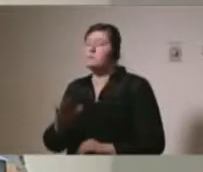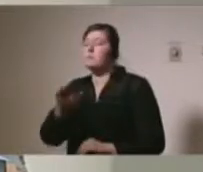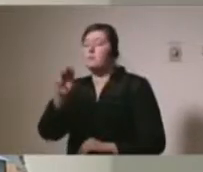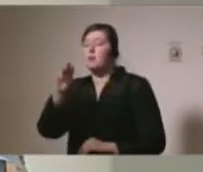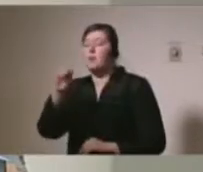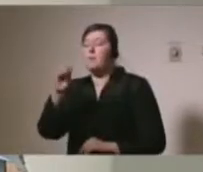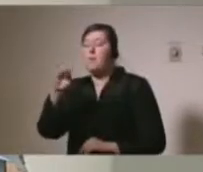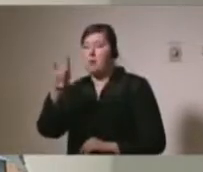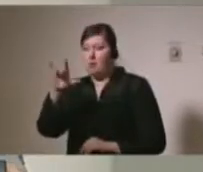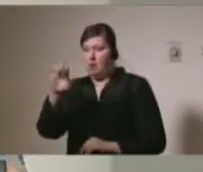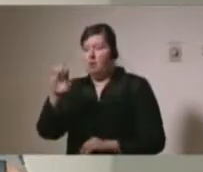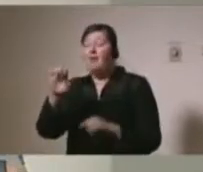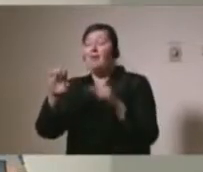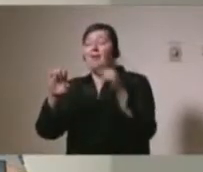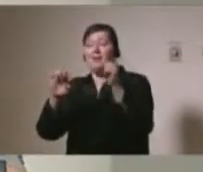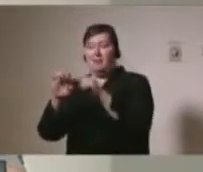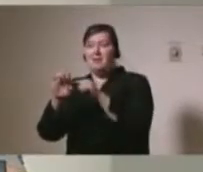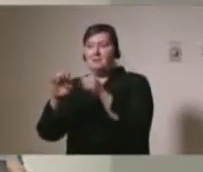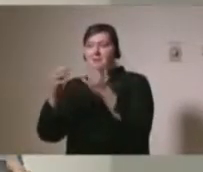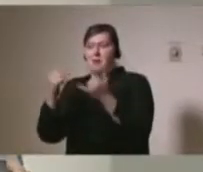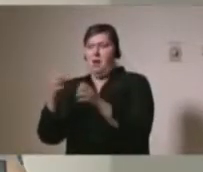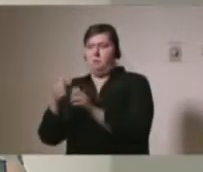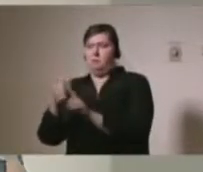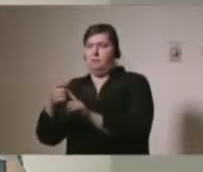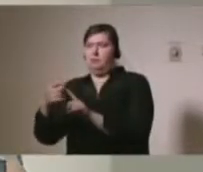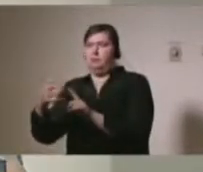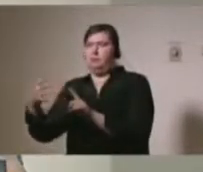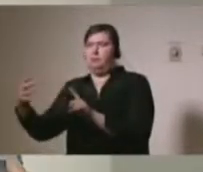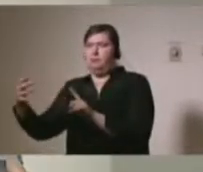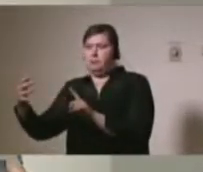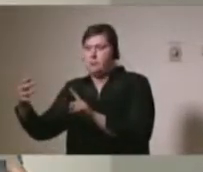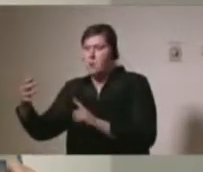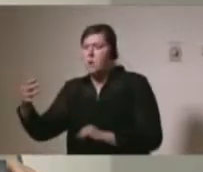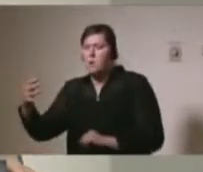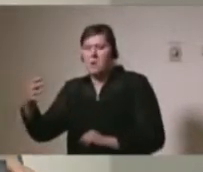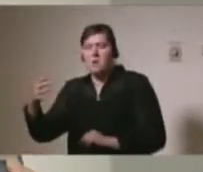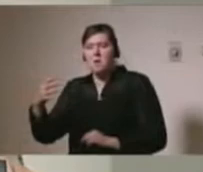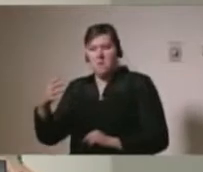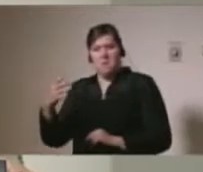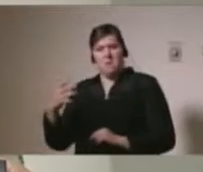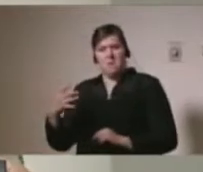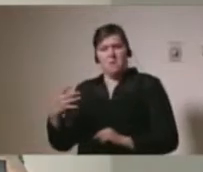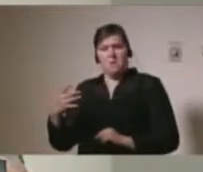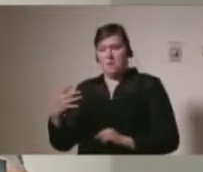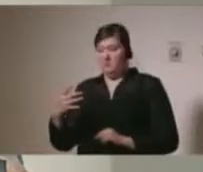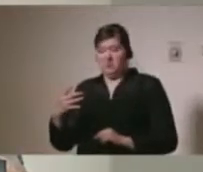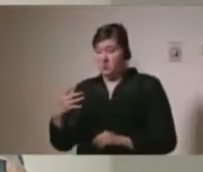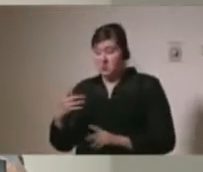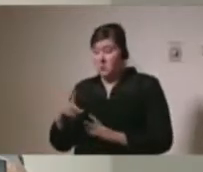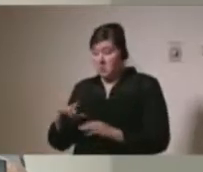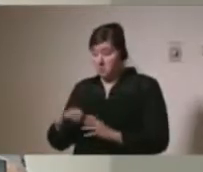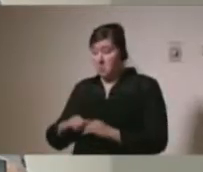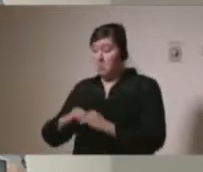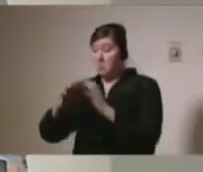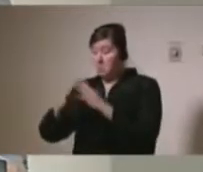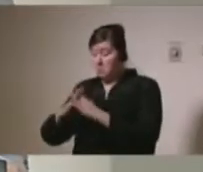are expanding. In a few years, the mobile telephone service became